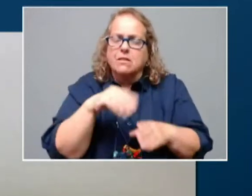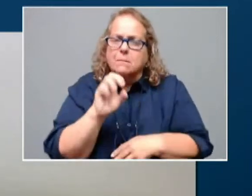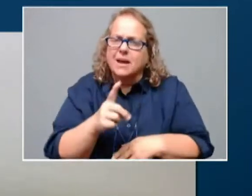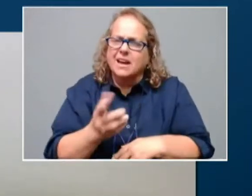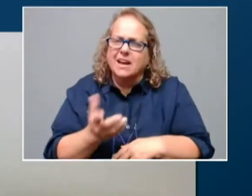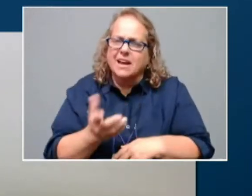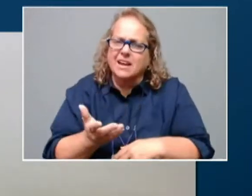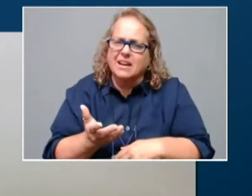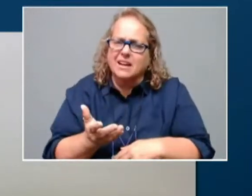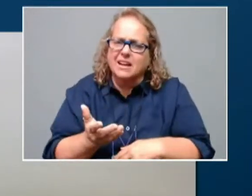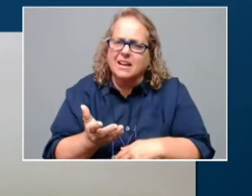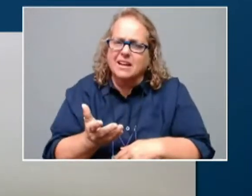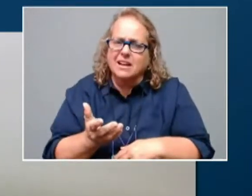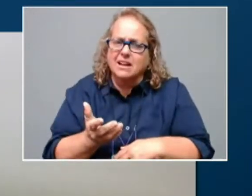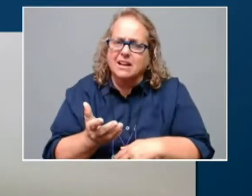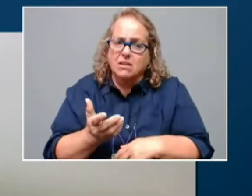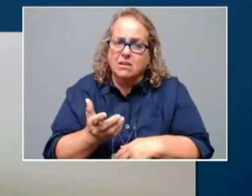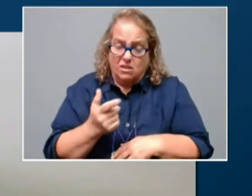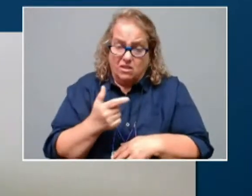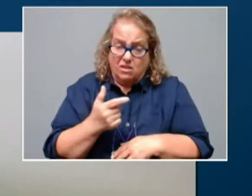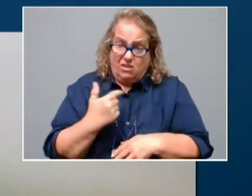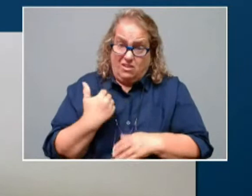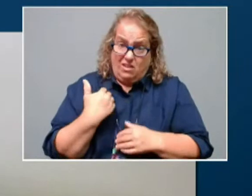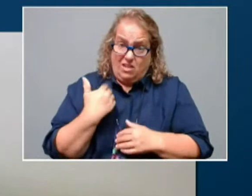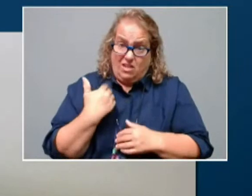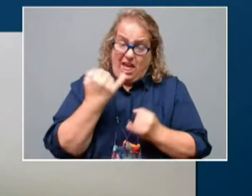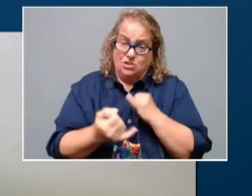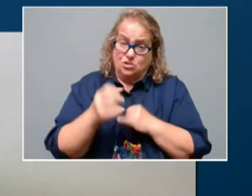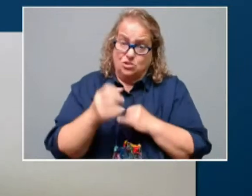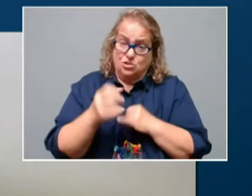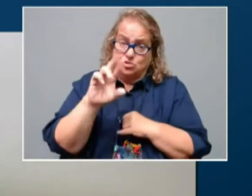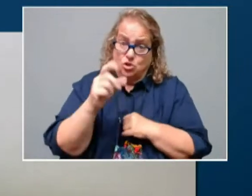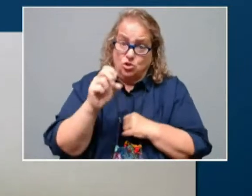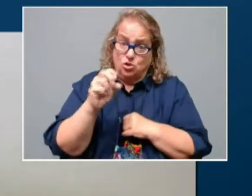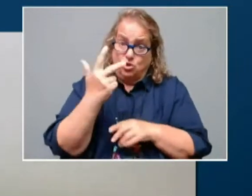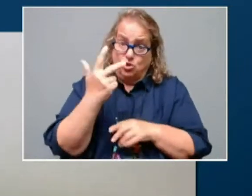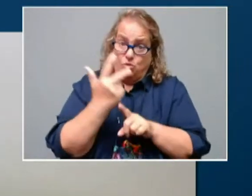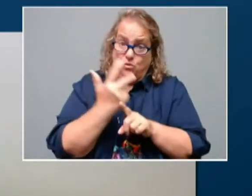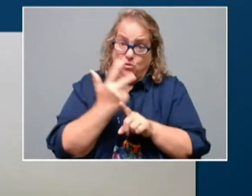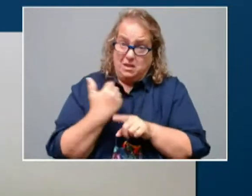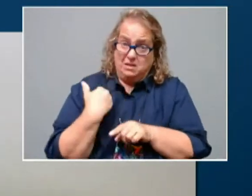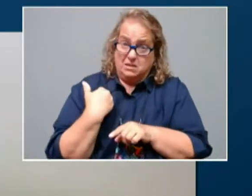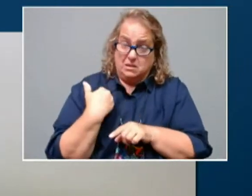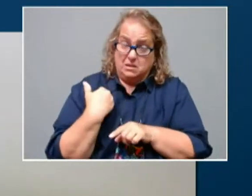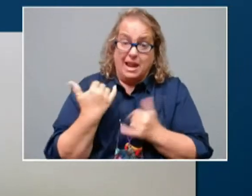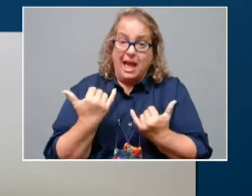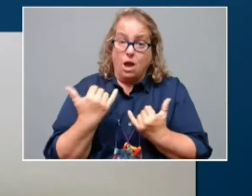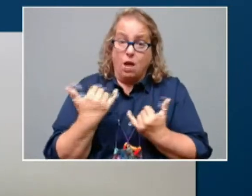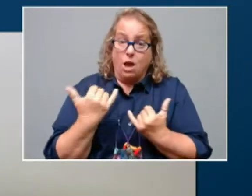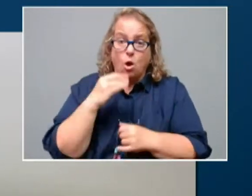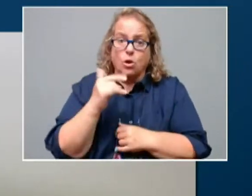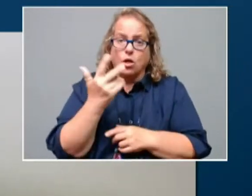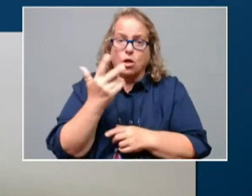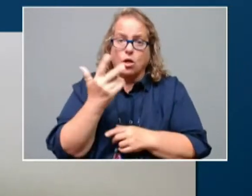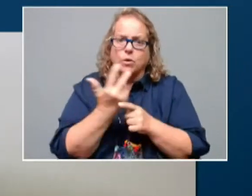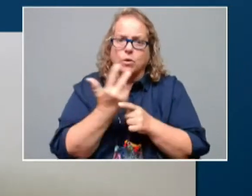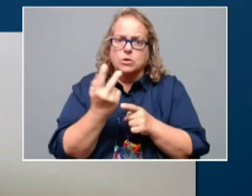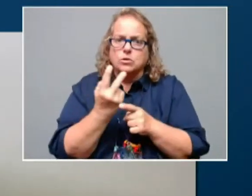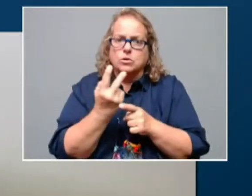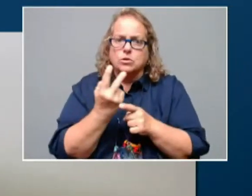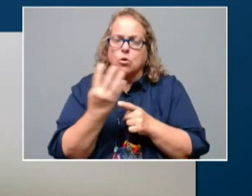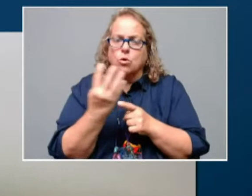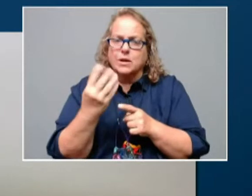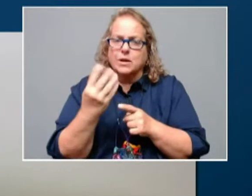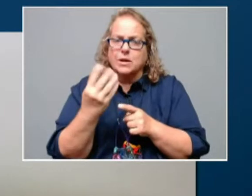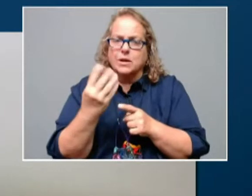as the last surge that was 3 months, and we're only 3 or 4 weeks into this right now in my community.